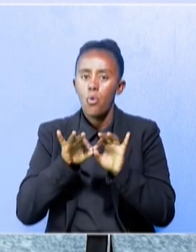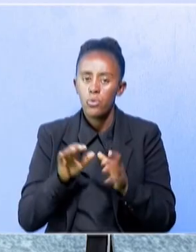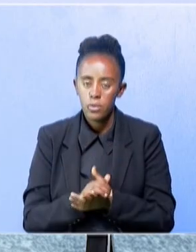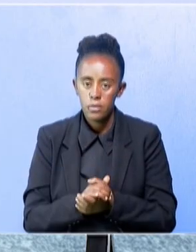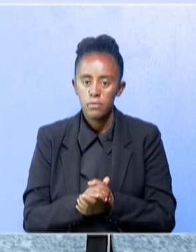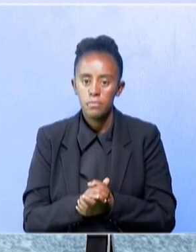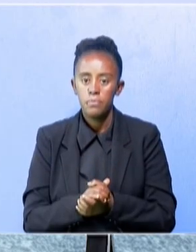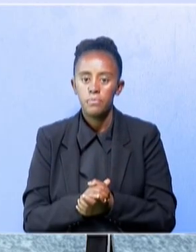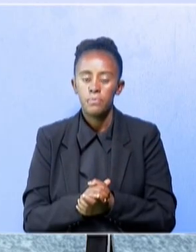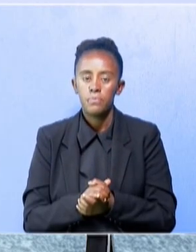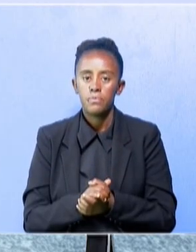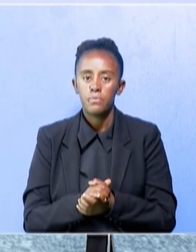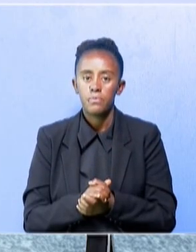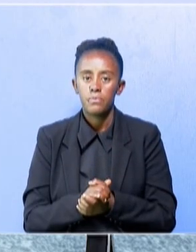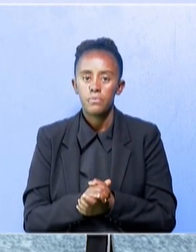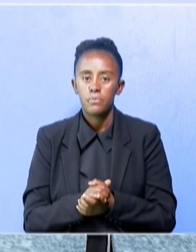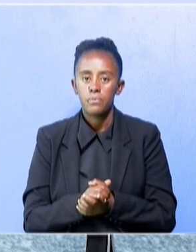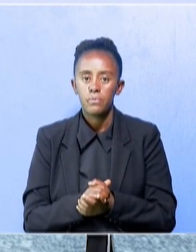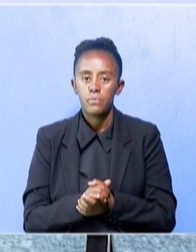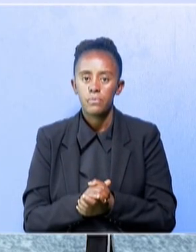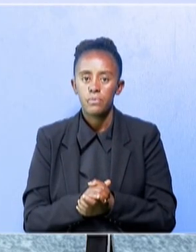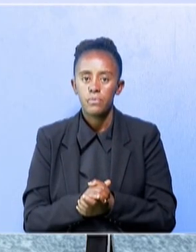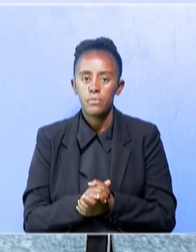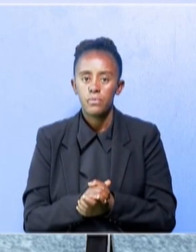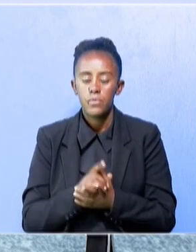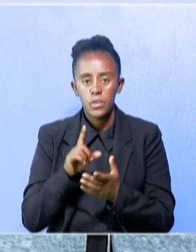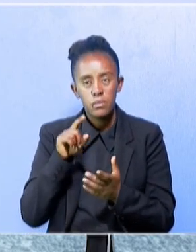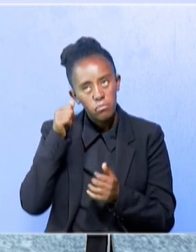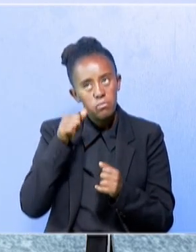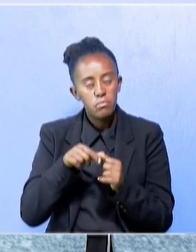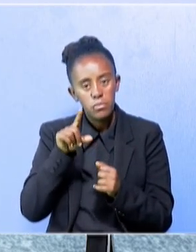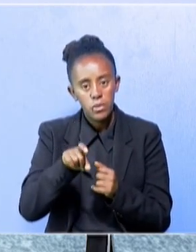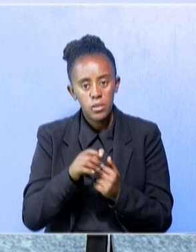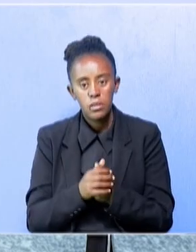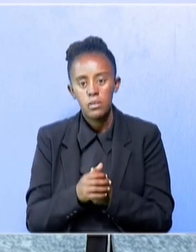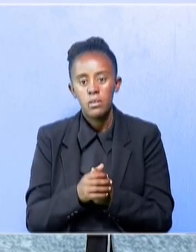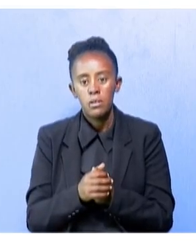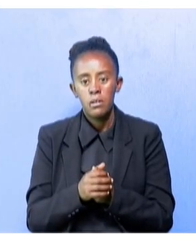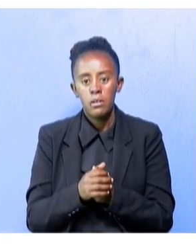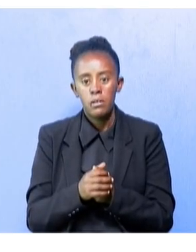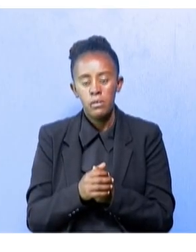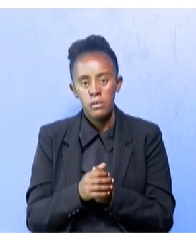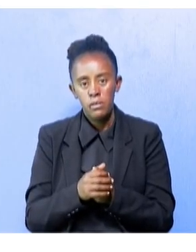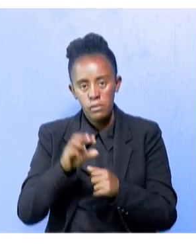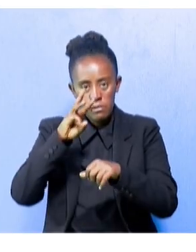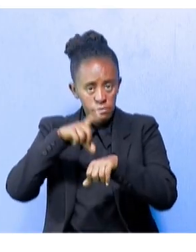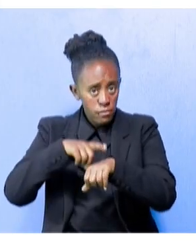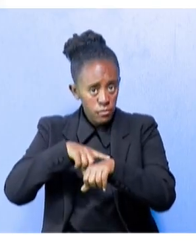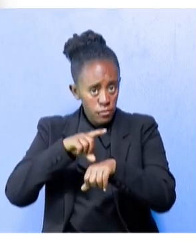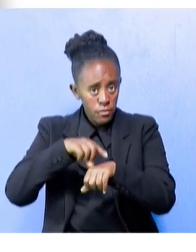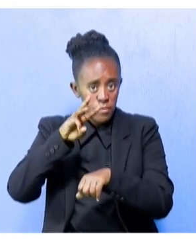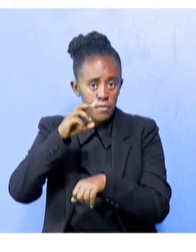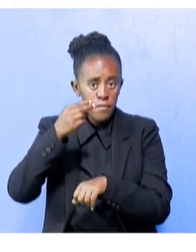Come on again, let's go. There is something you have to bear in mind about this word. This while is very